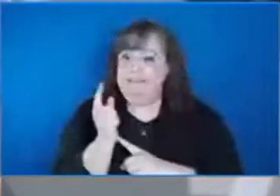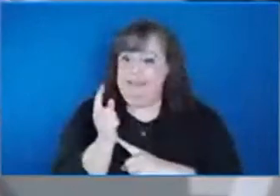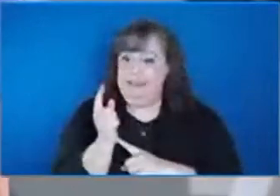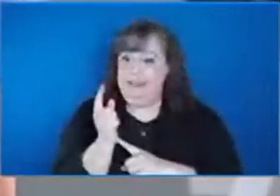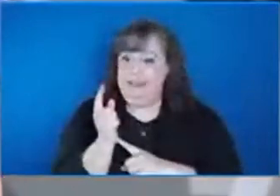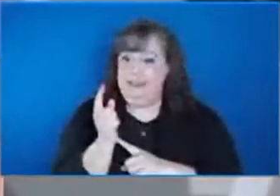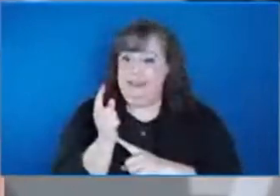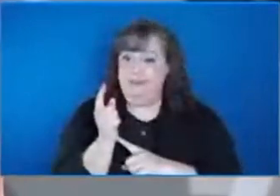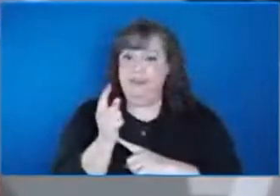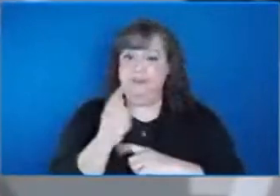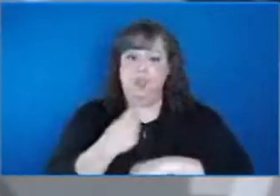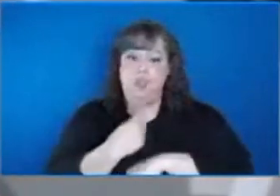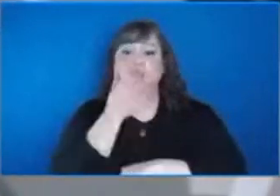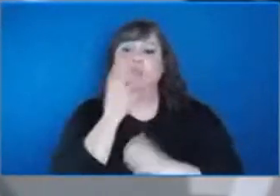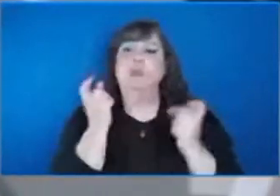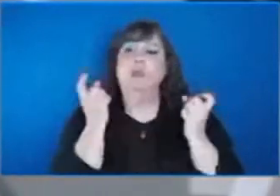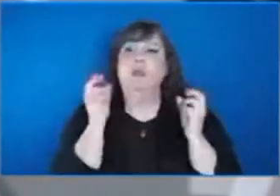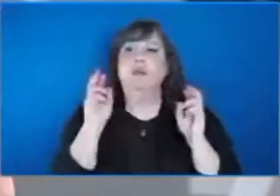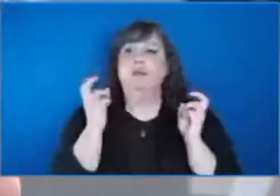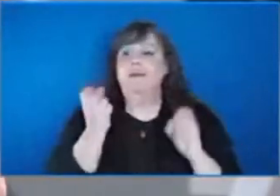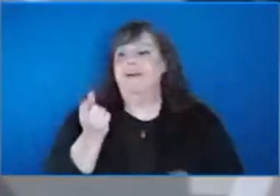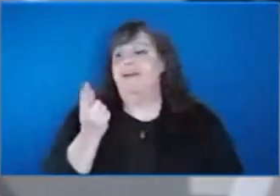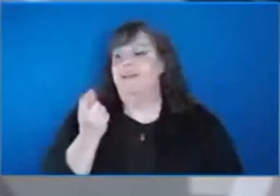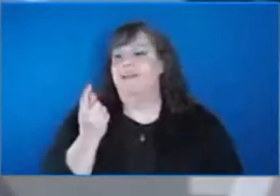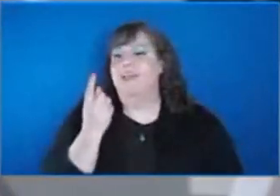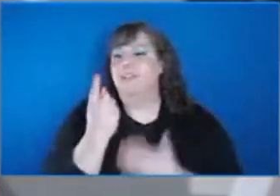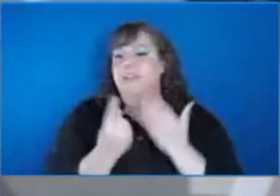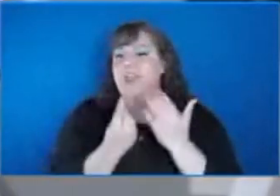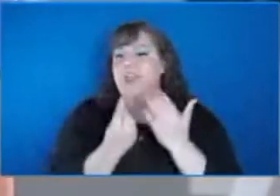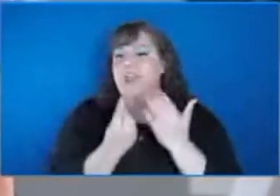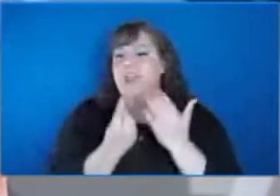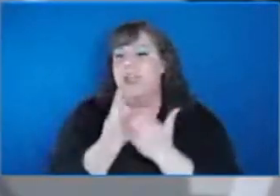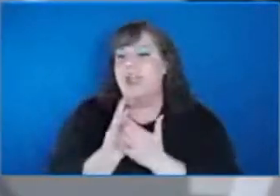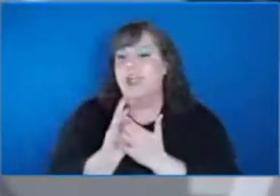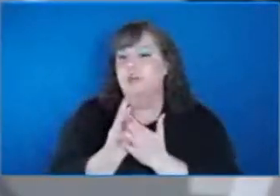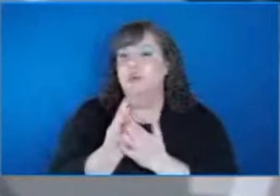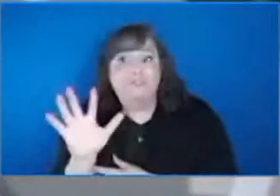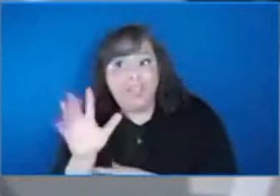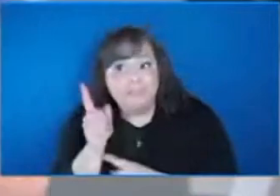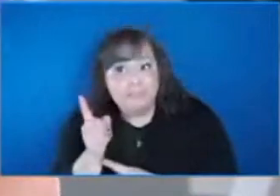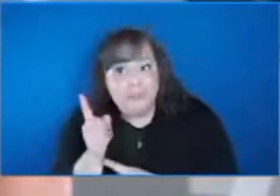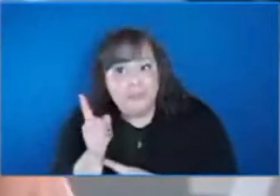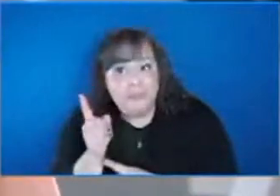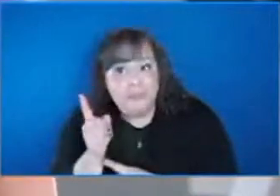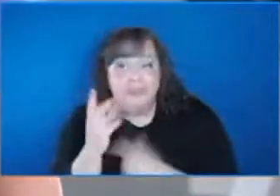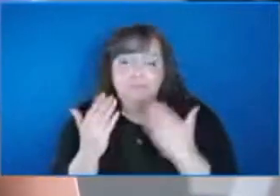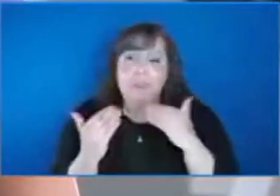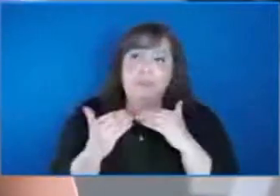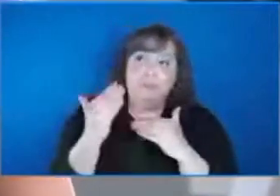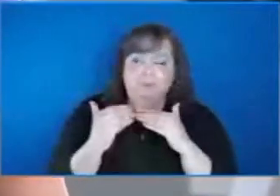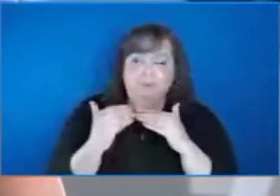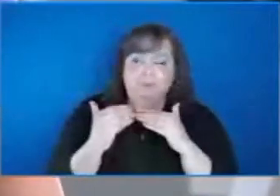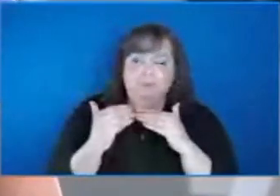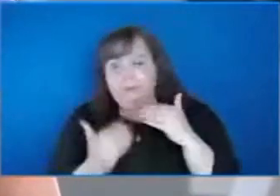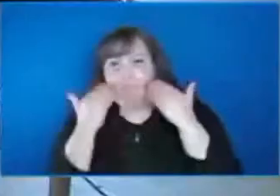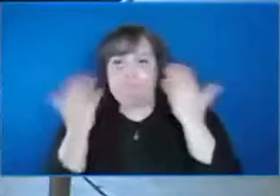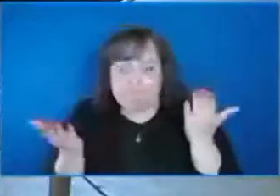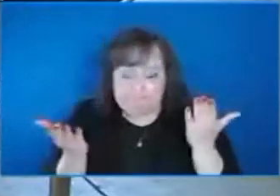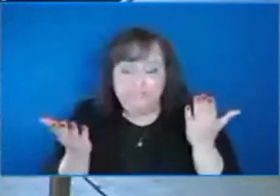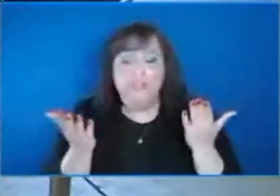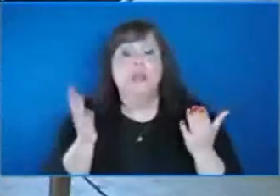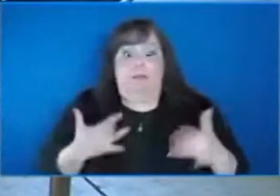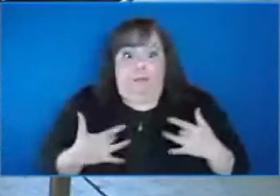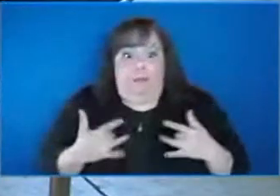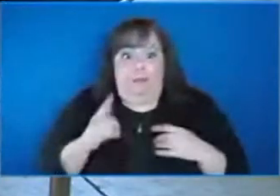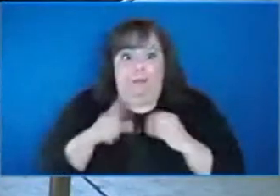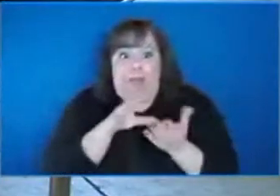like 11 hours and 45 minutes going forward, but we're not really sure. Could be less, could be more, and that's what I'm most excited about learning. And